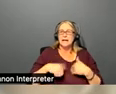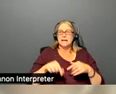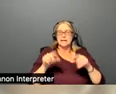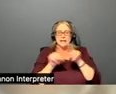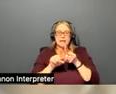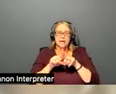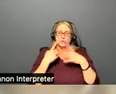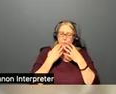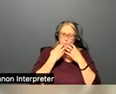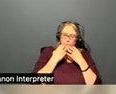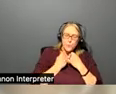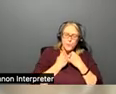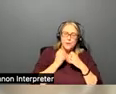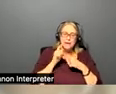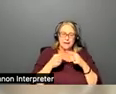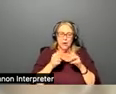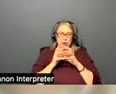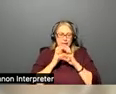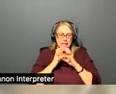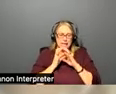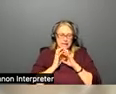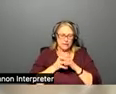deeply about intersectionality